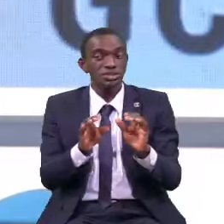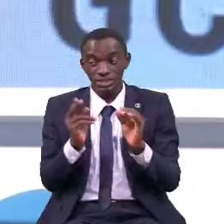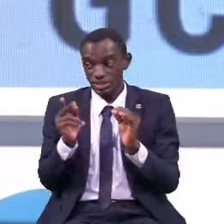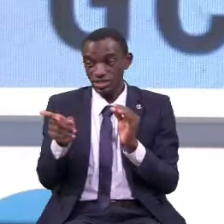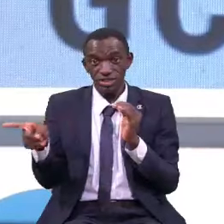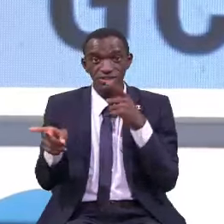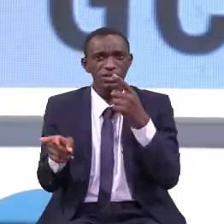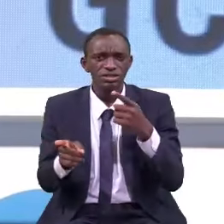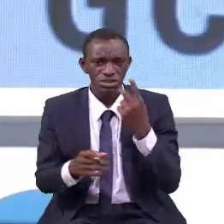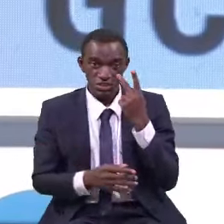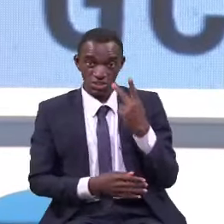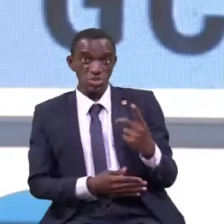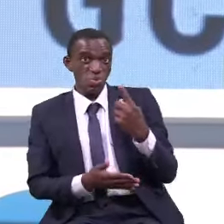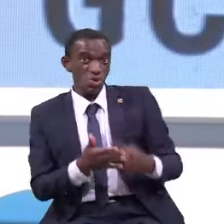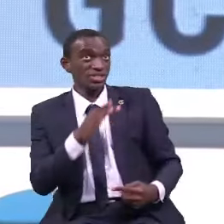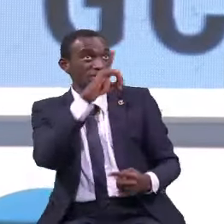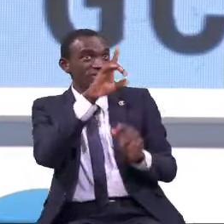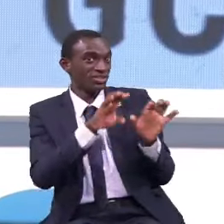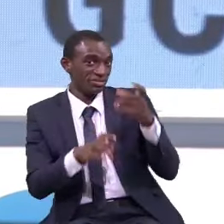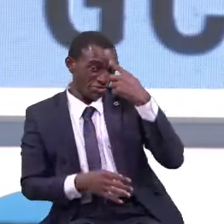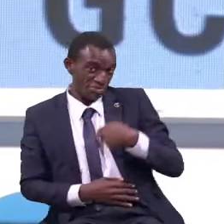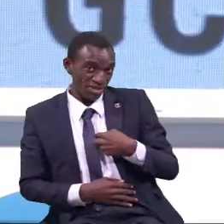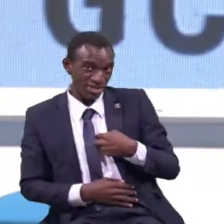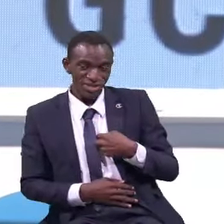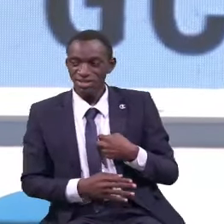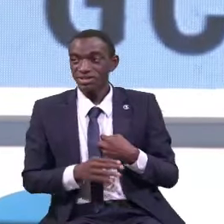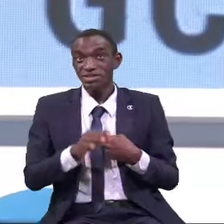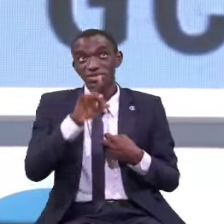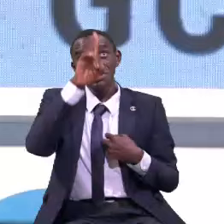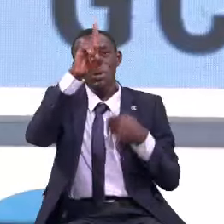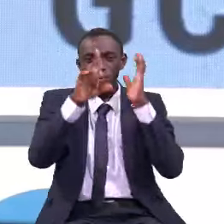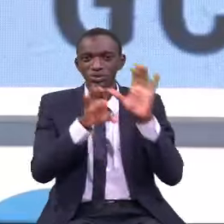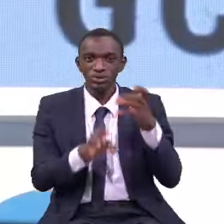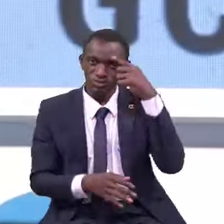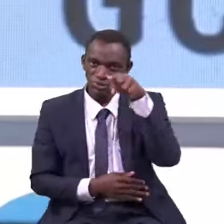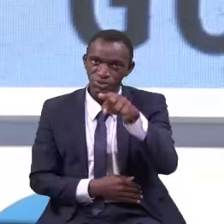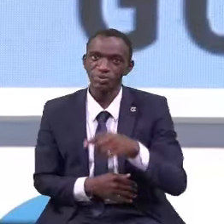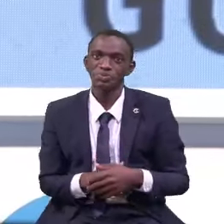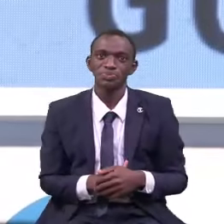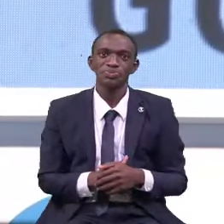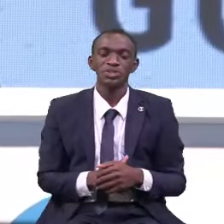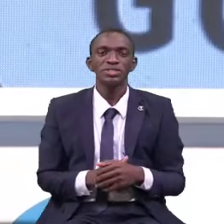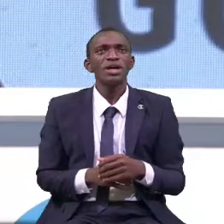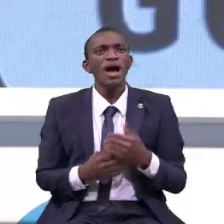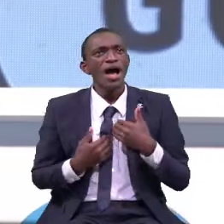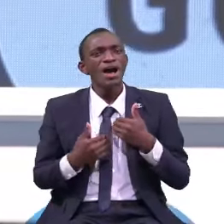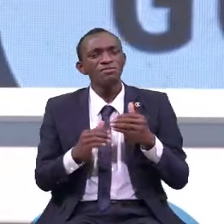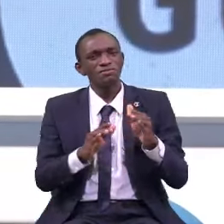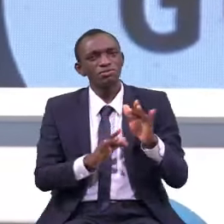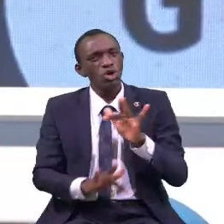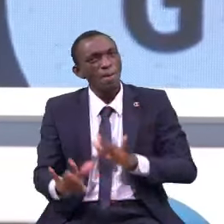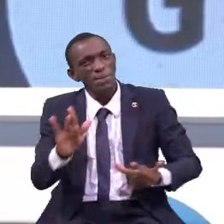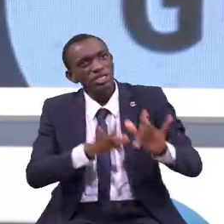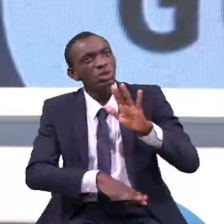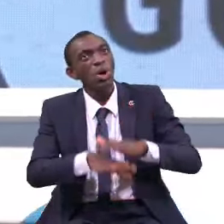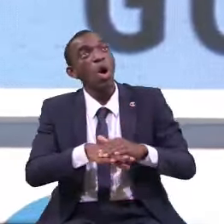and look at what he will do for you. He had compassion on me, he will